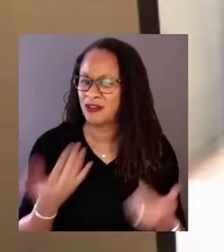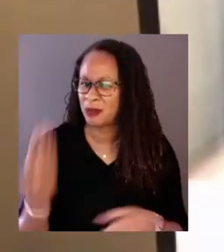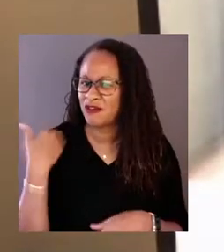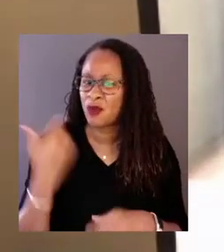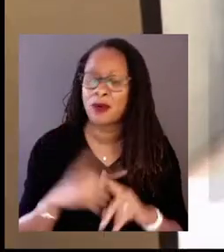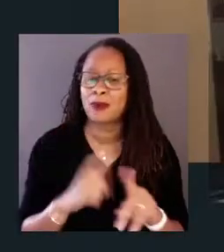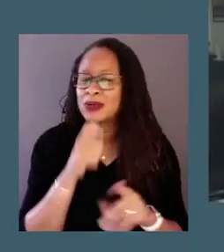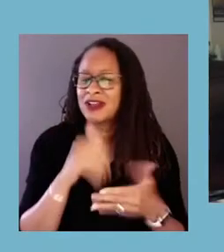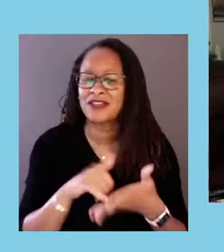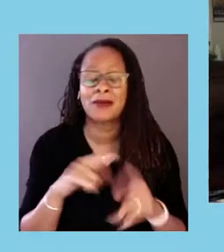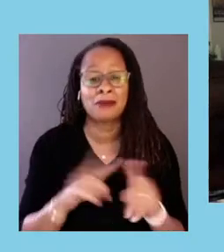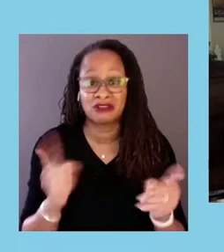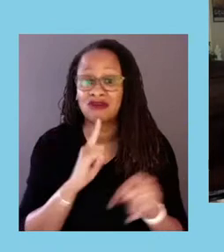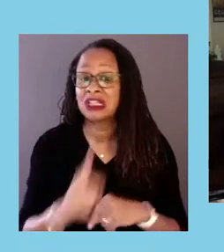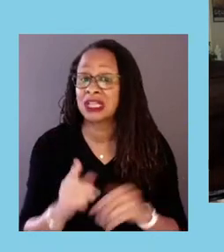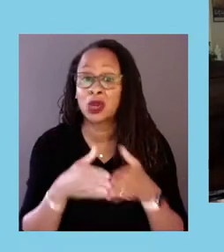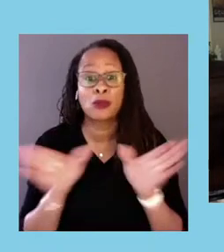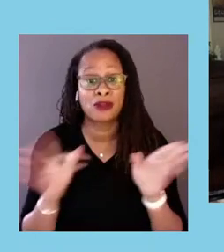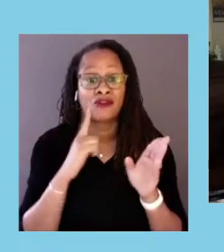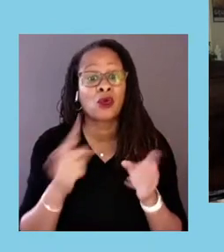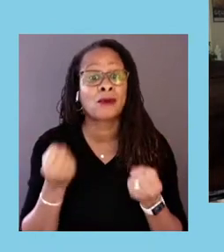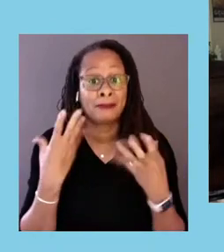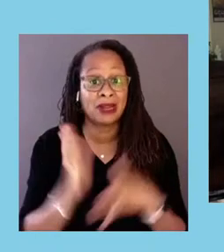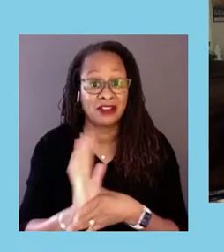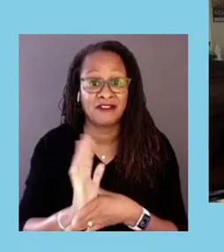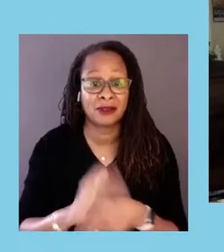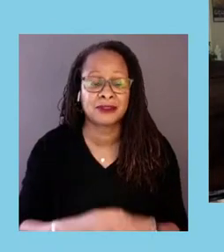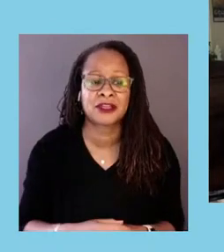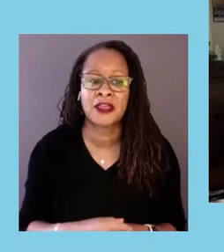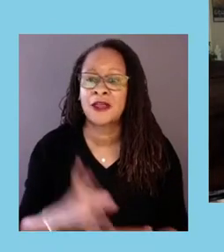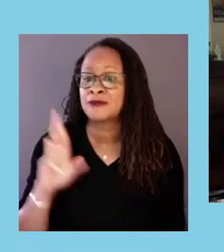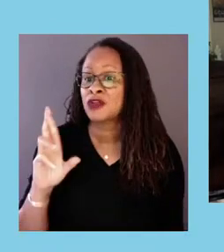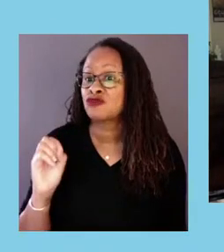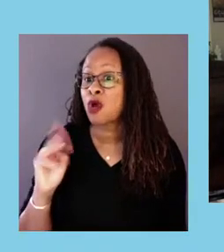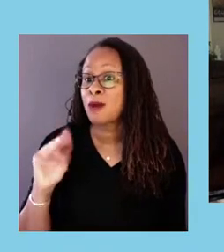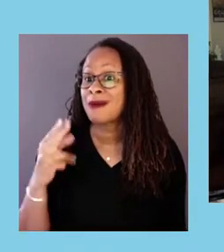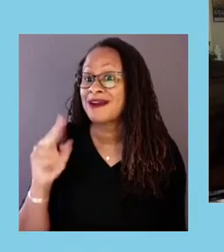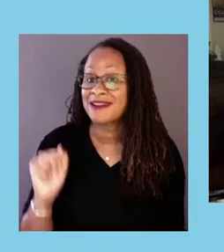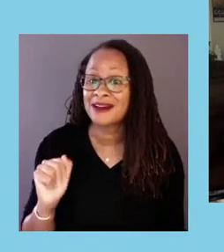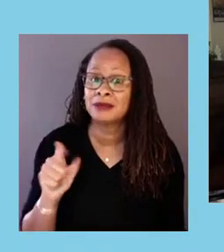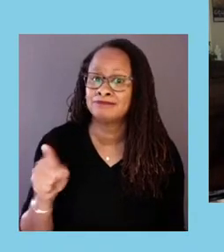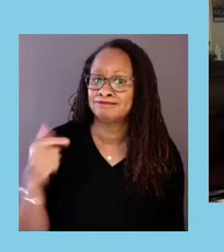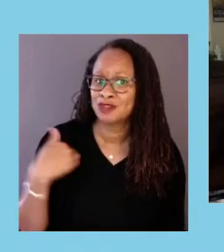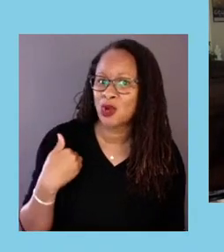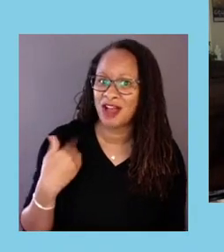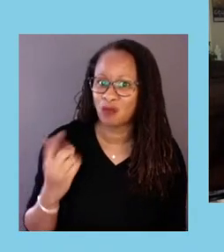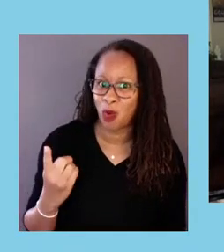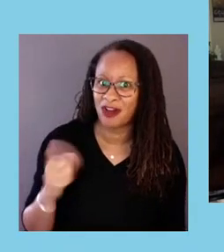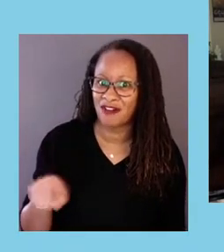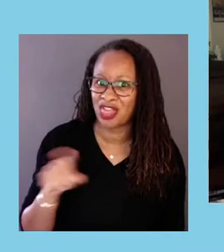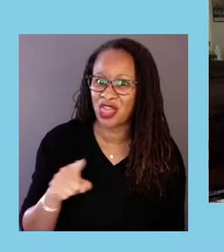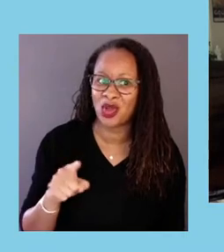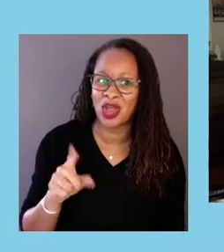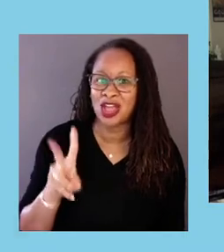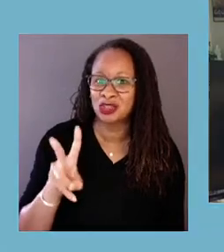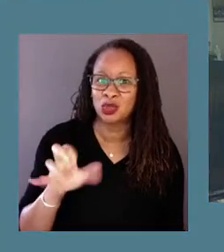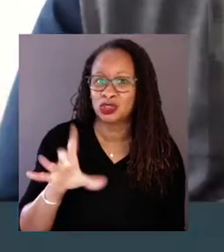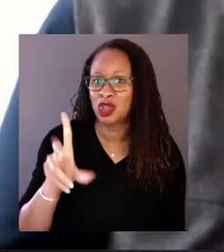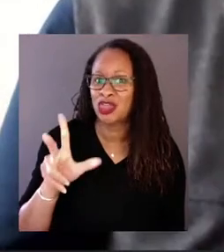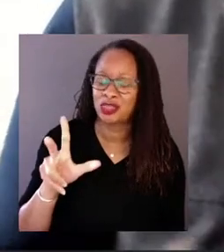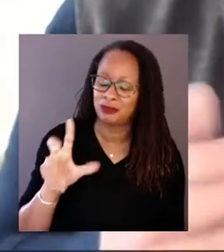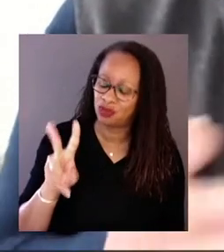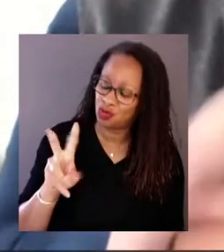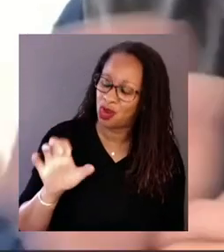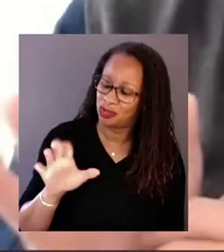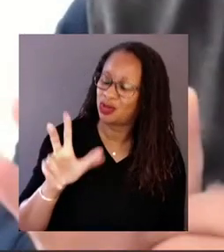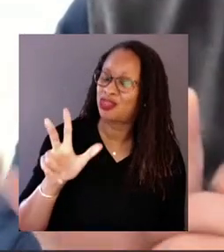films. I completely agree. Ramona, you know, having one of those 238 that were in the mix with